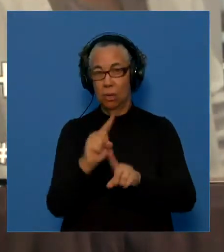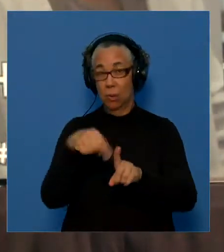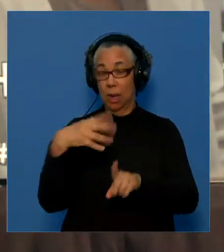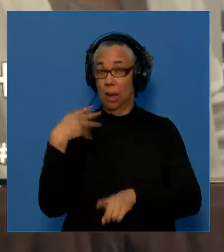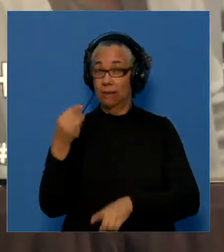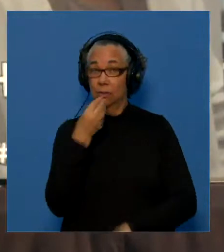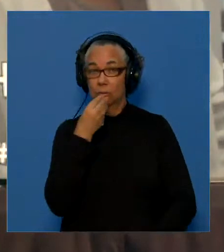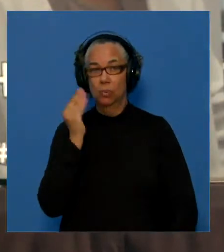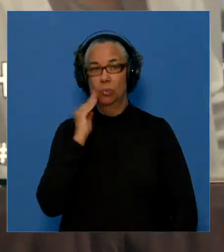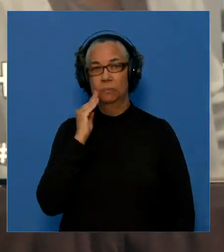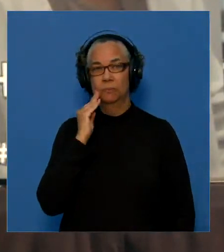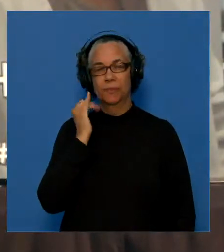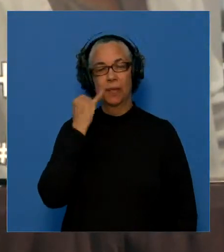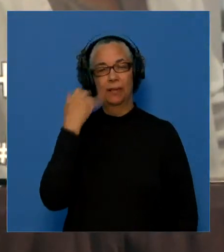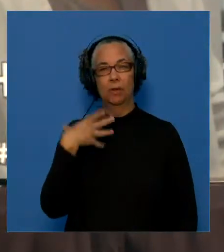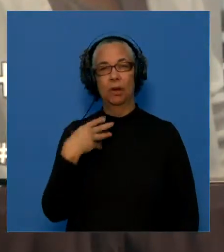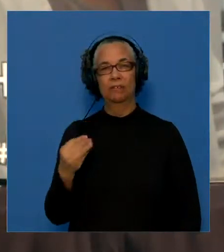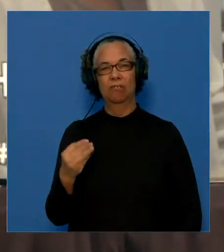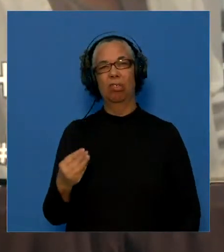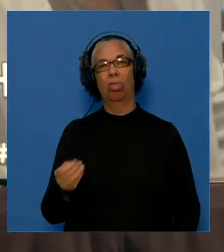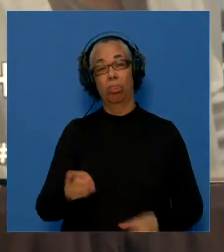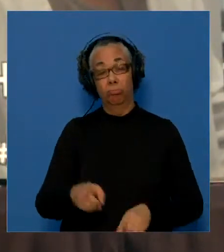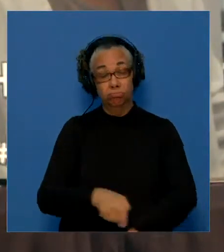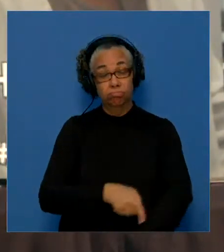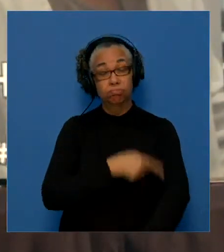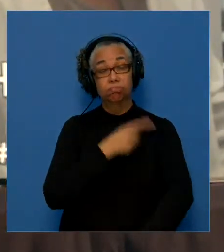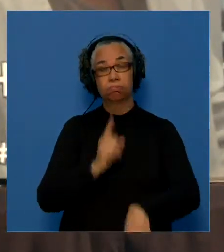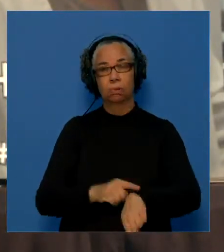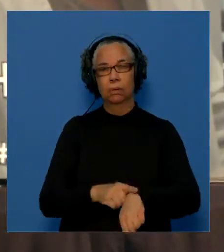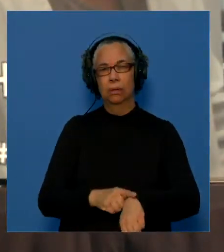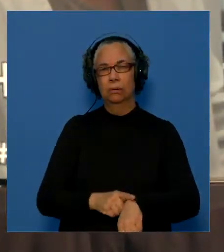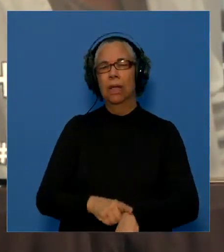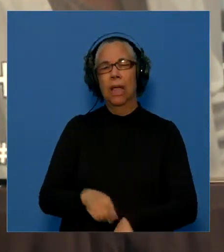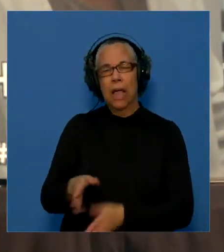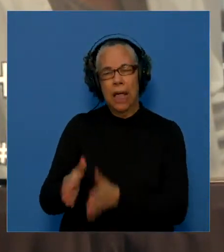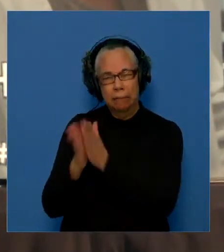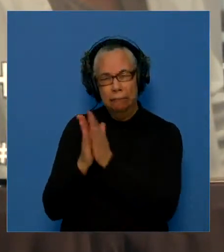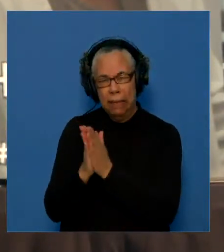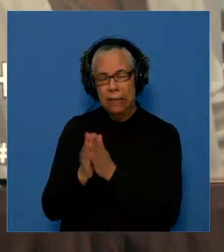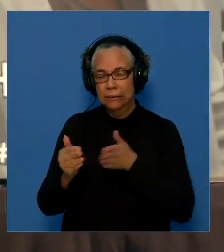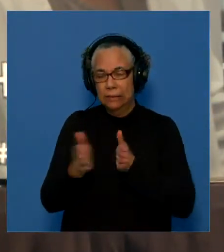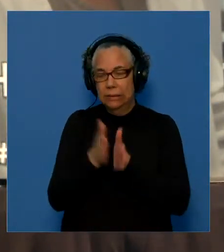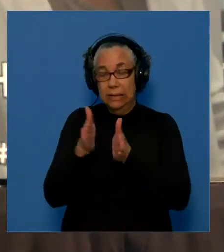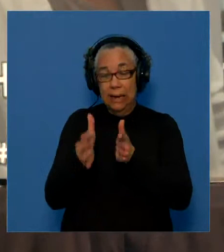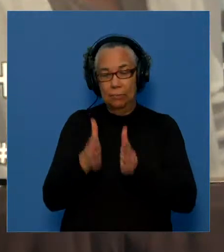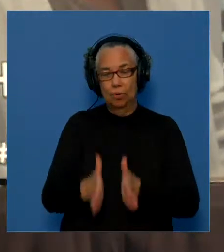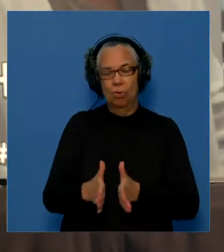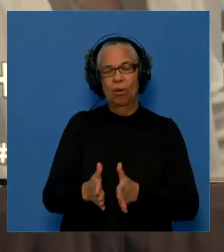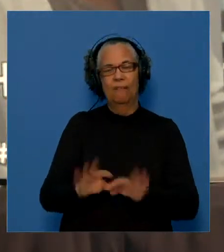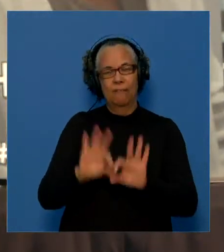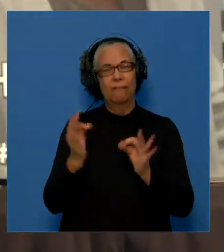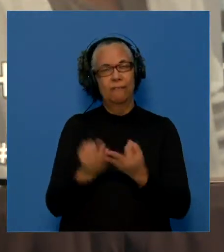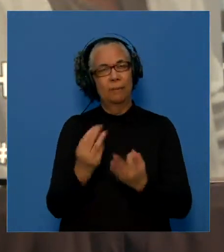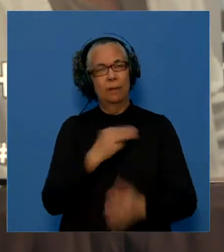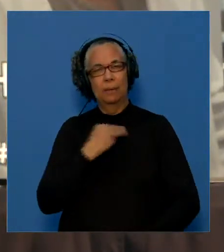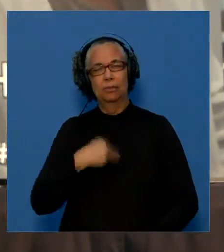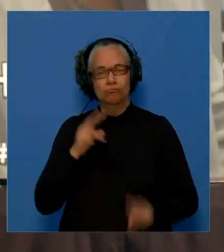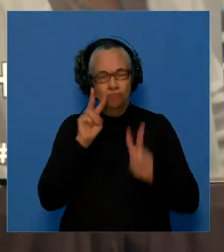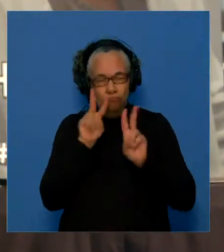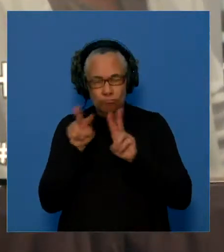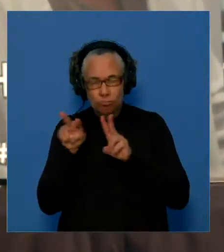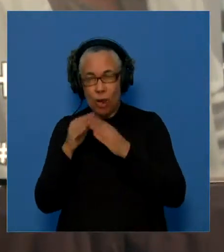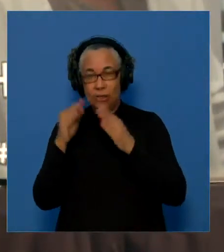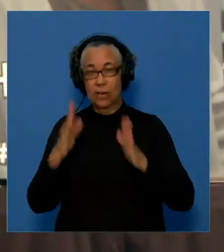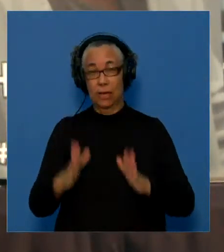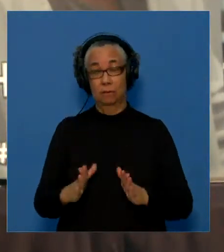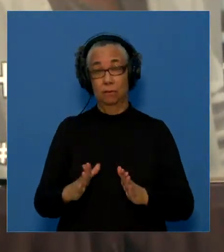If leaving home for an extended period of time, ask a neighbor or family member to watch the house.